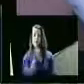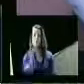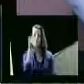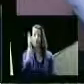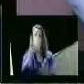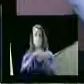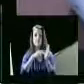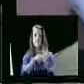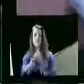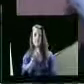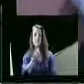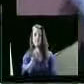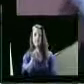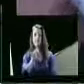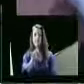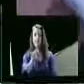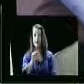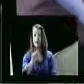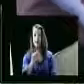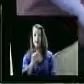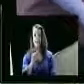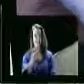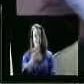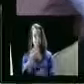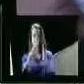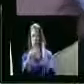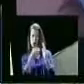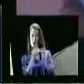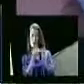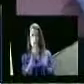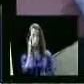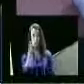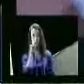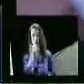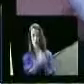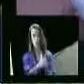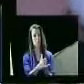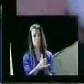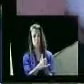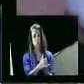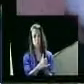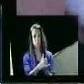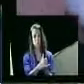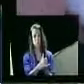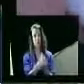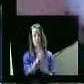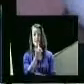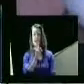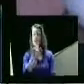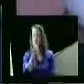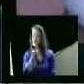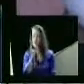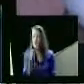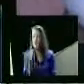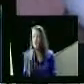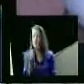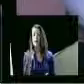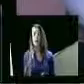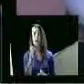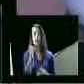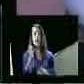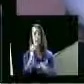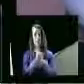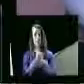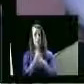dyslexia is. Just reading more will not help a dyslexic student. So what is dyslexia? Dyslexia is an